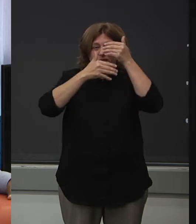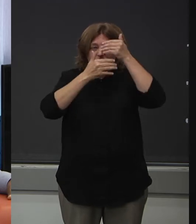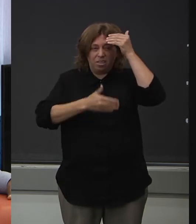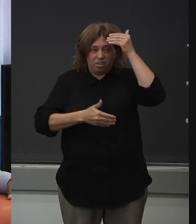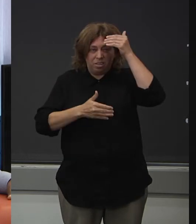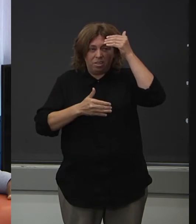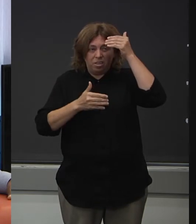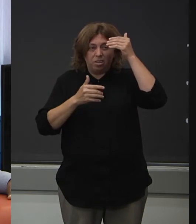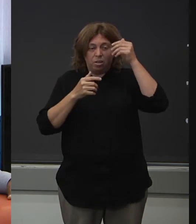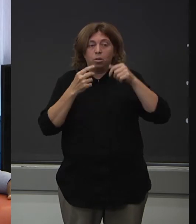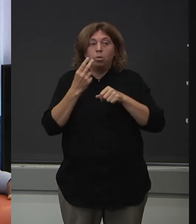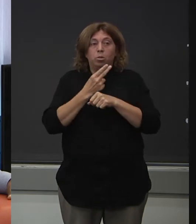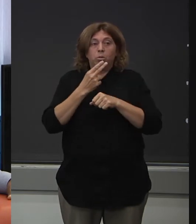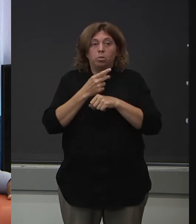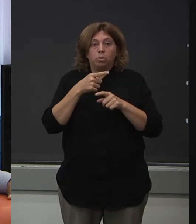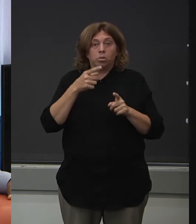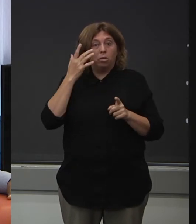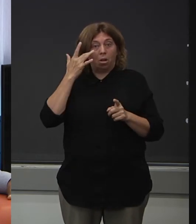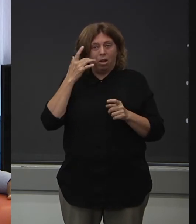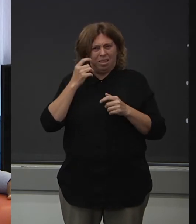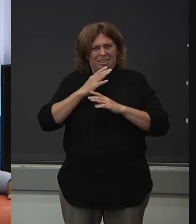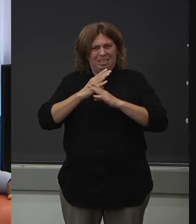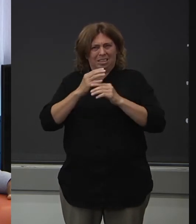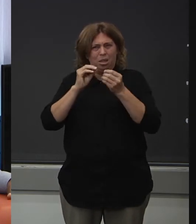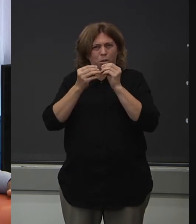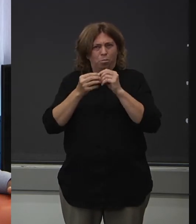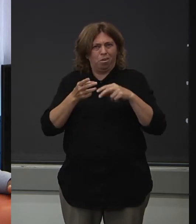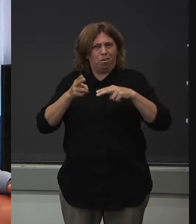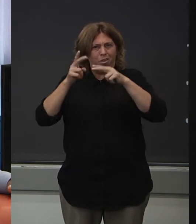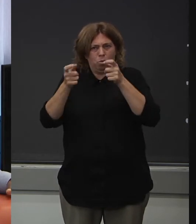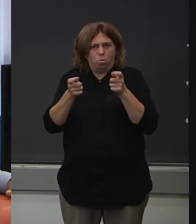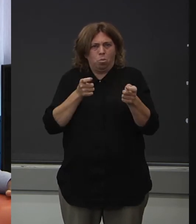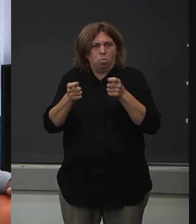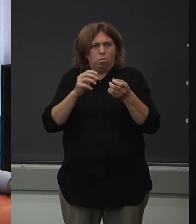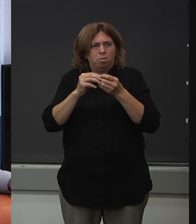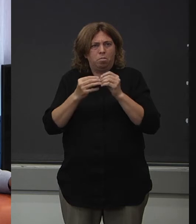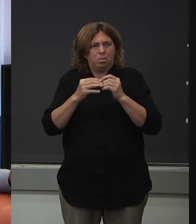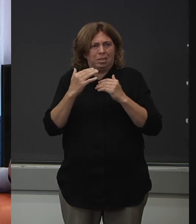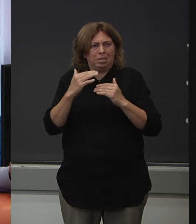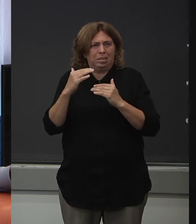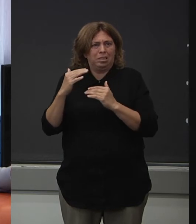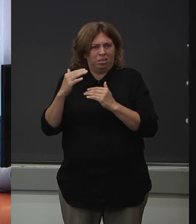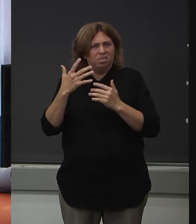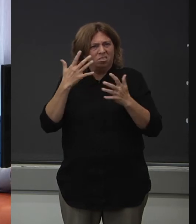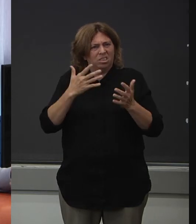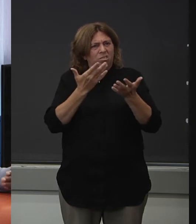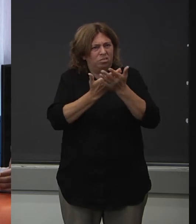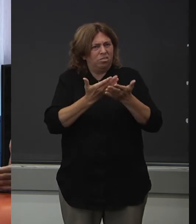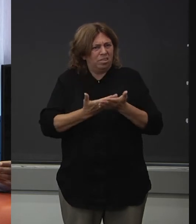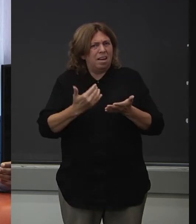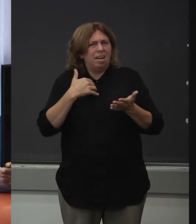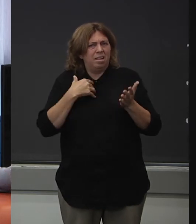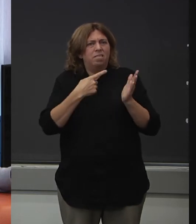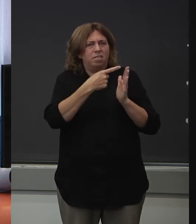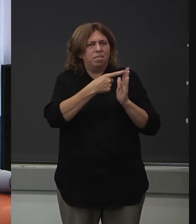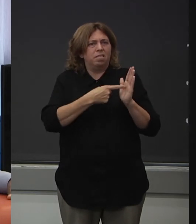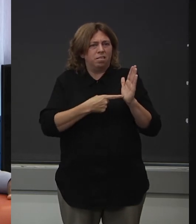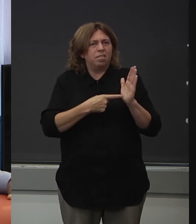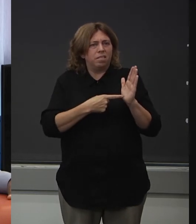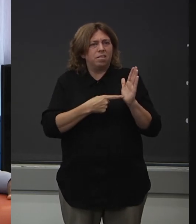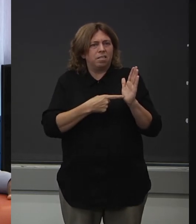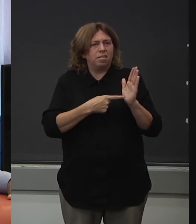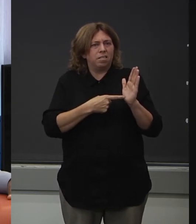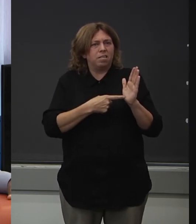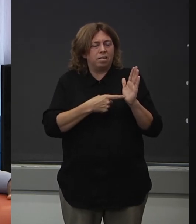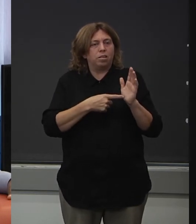is some evidence to show that it also, some emerging evidence showing that it's protective for the wearer as